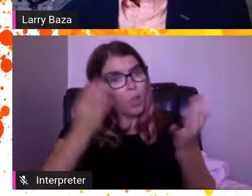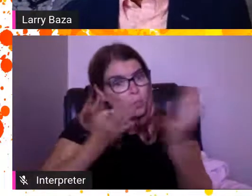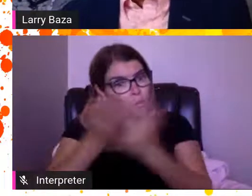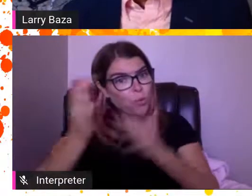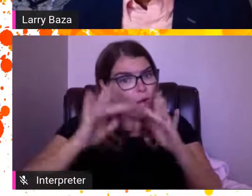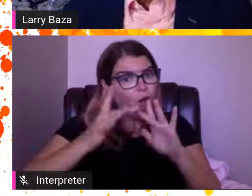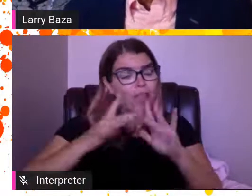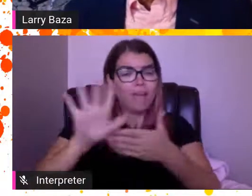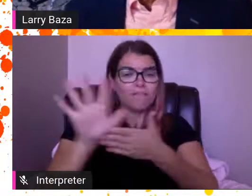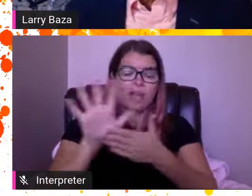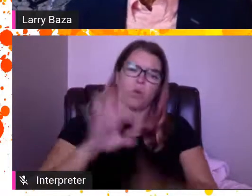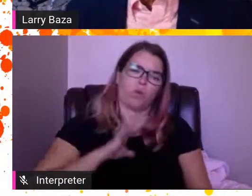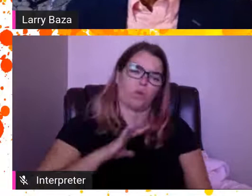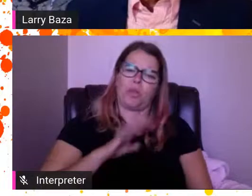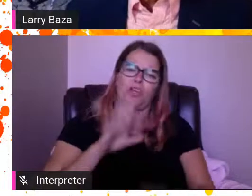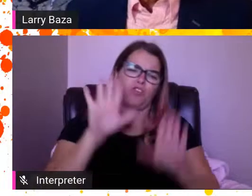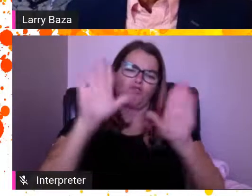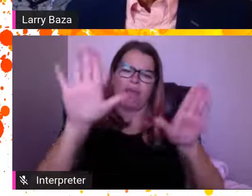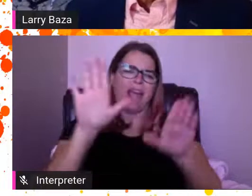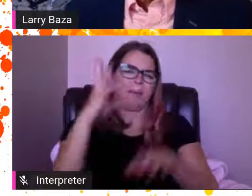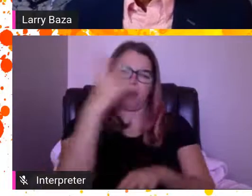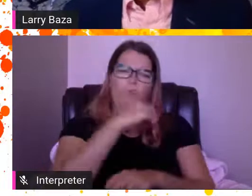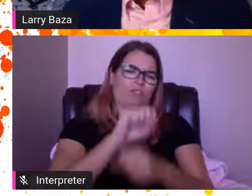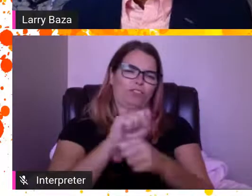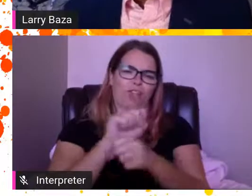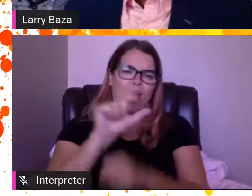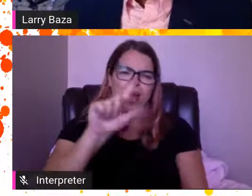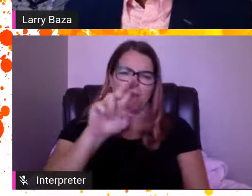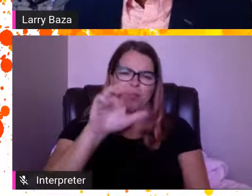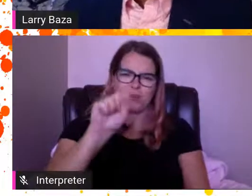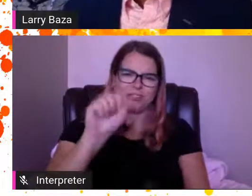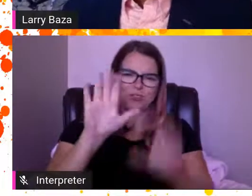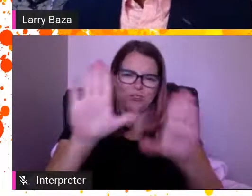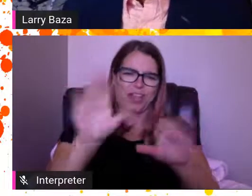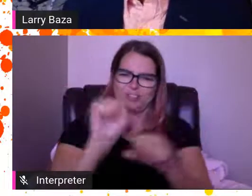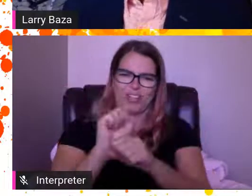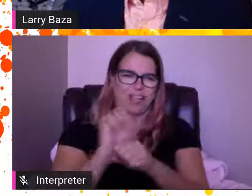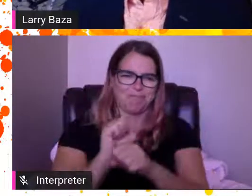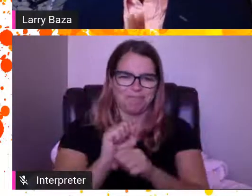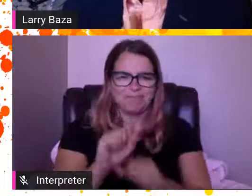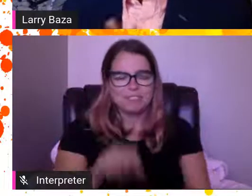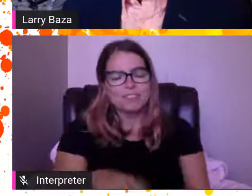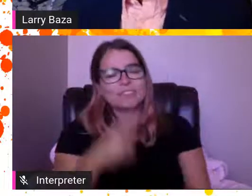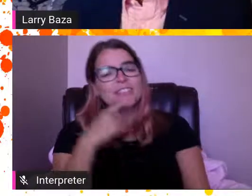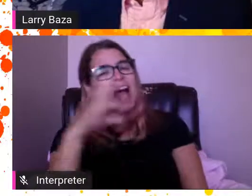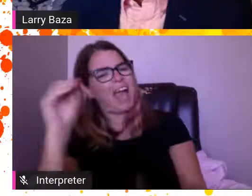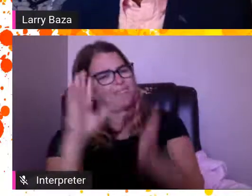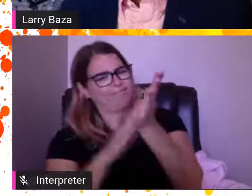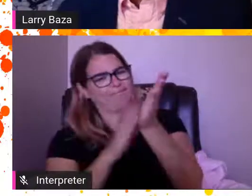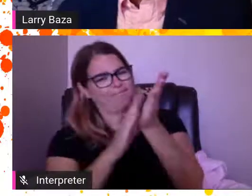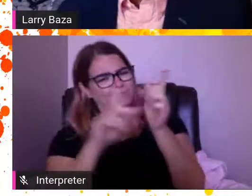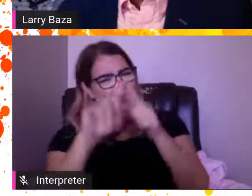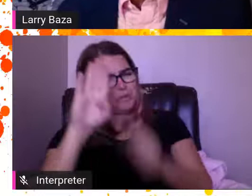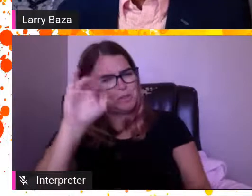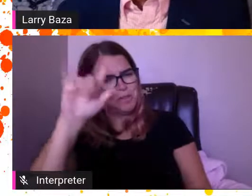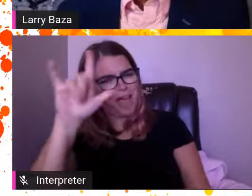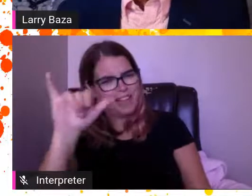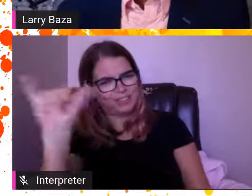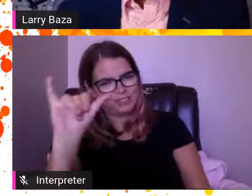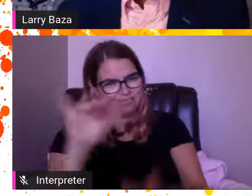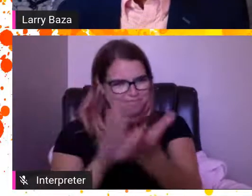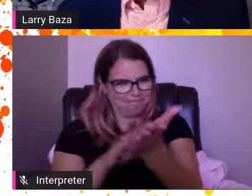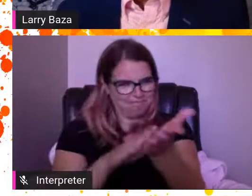did, and you did a beautiful job, Lucas. Congratulations. Thank you. Also credit to Bailey. Same to you,